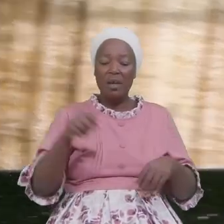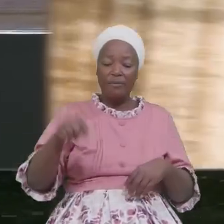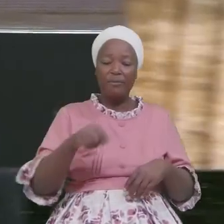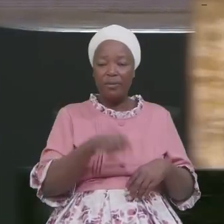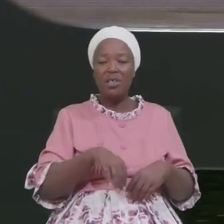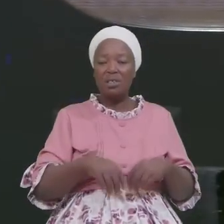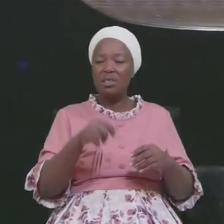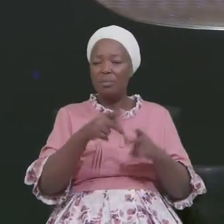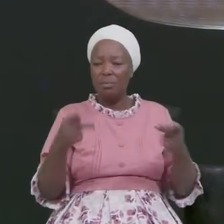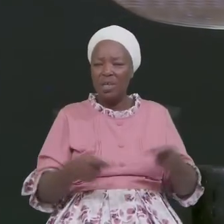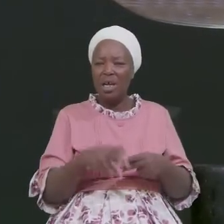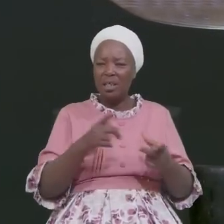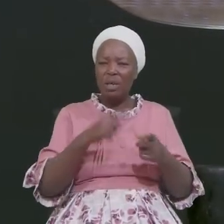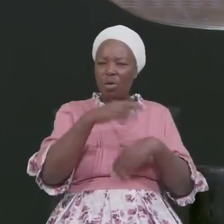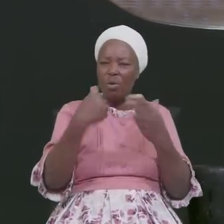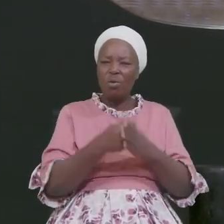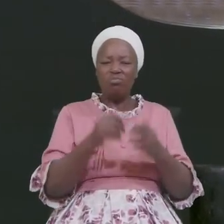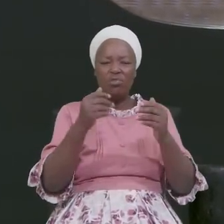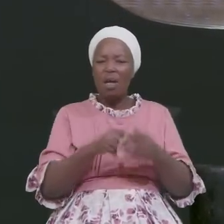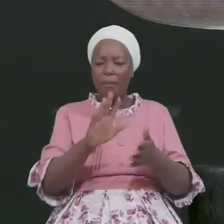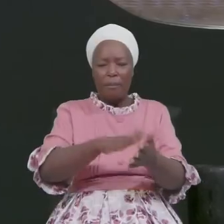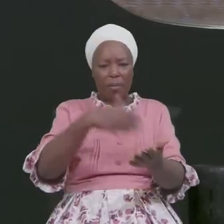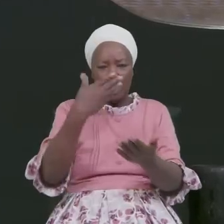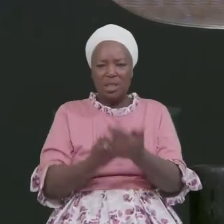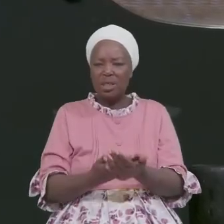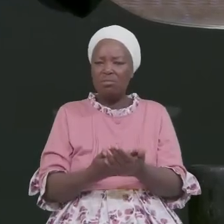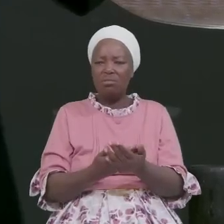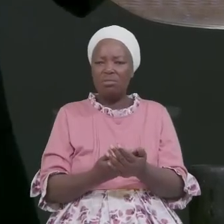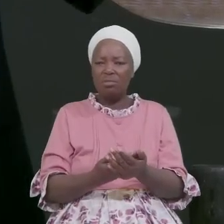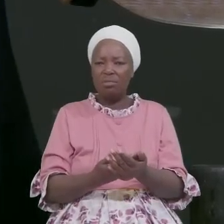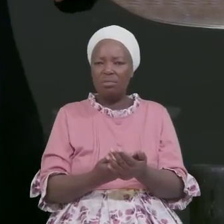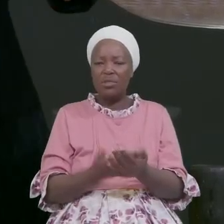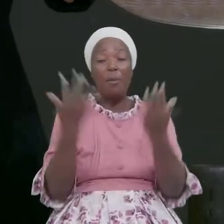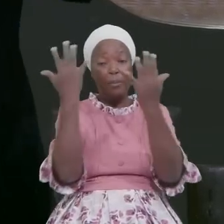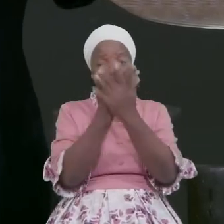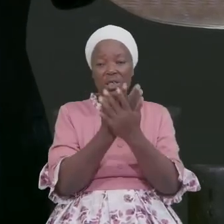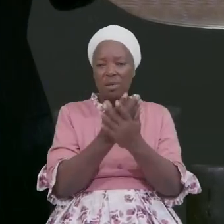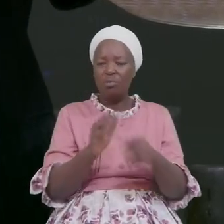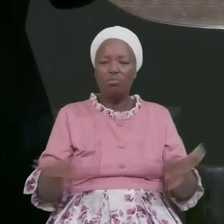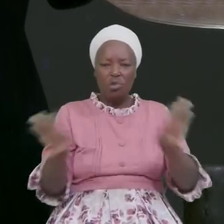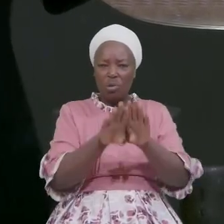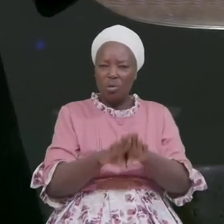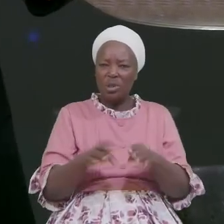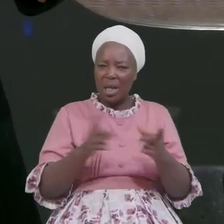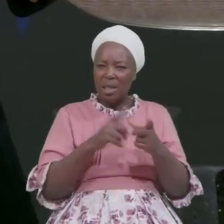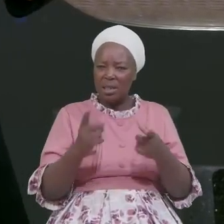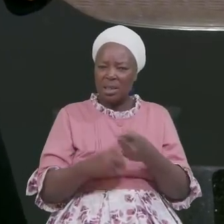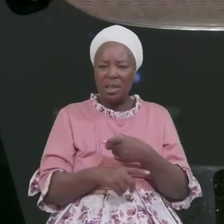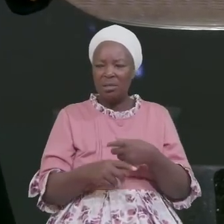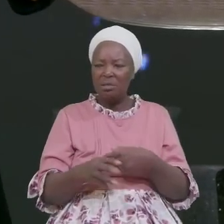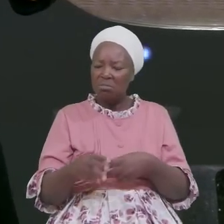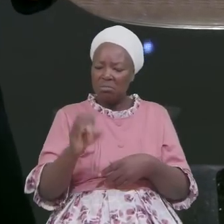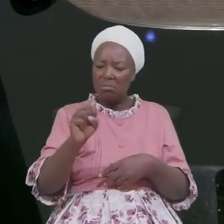all the prison was shut firm. And then Silas, they didn't talk all